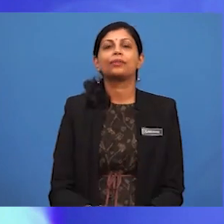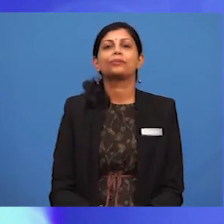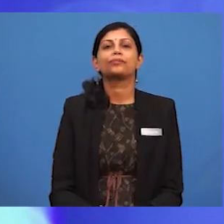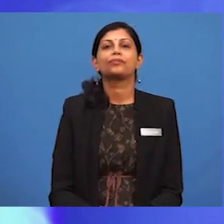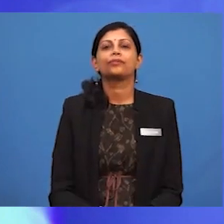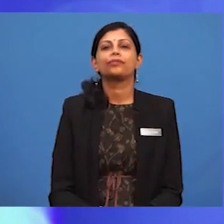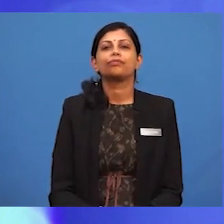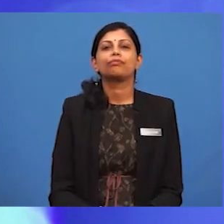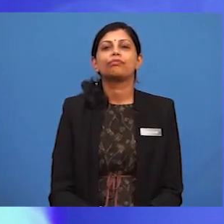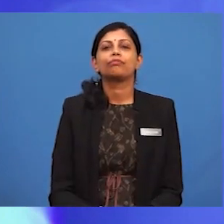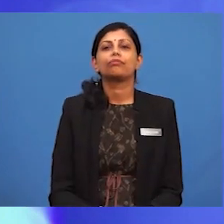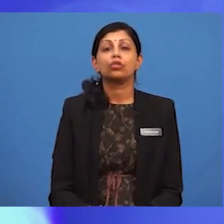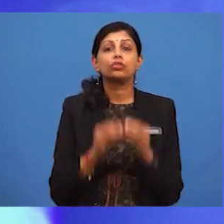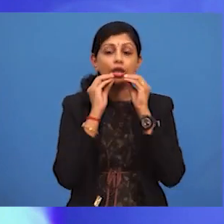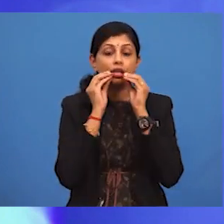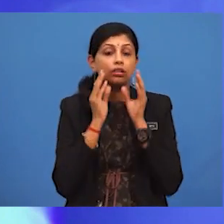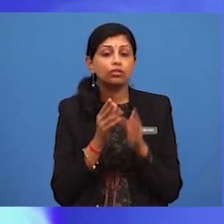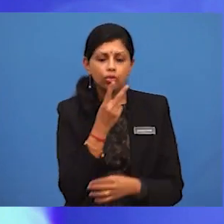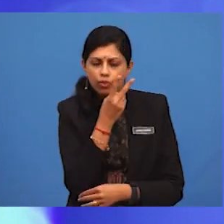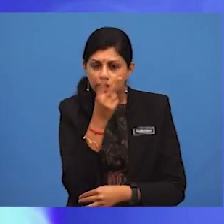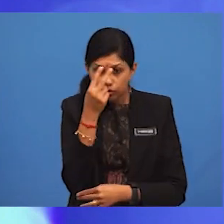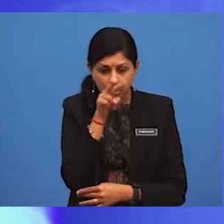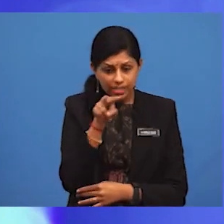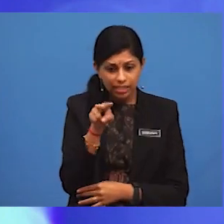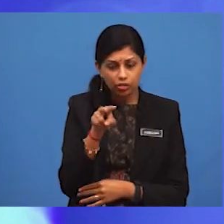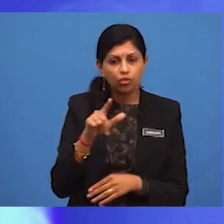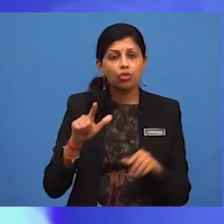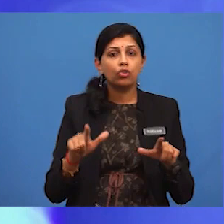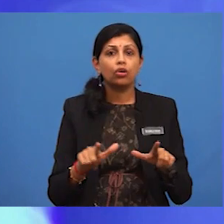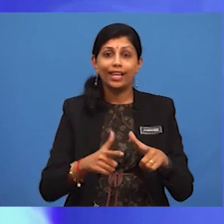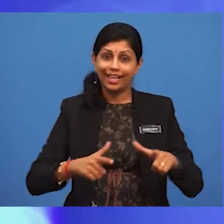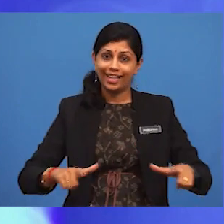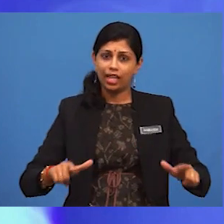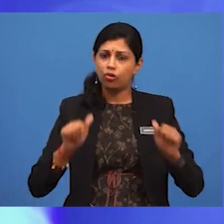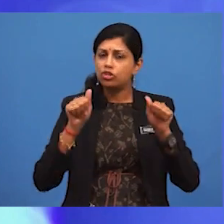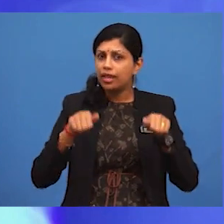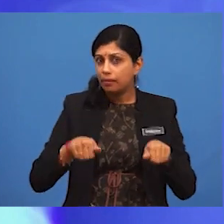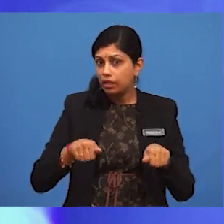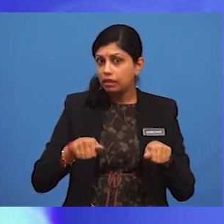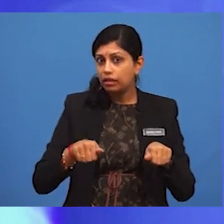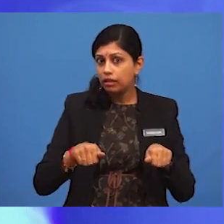are assessing you on your language ability. So, choose words